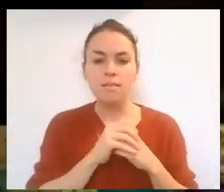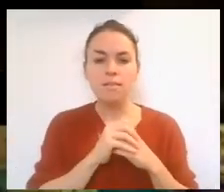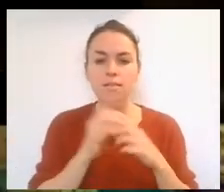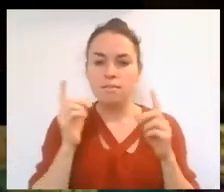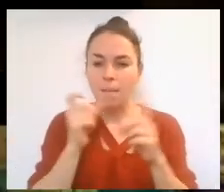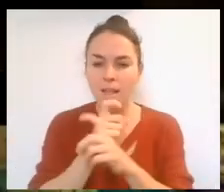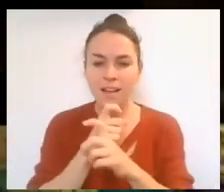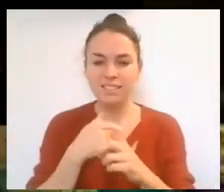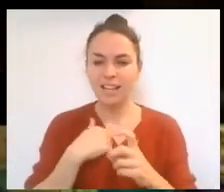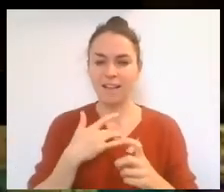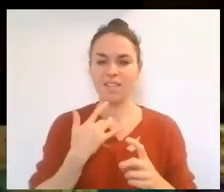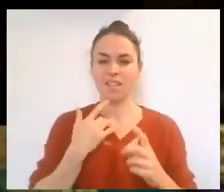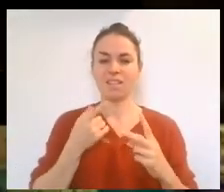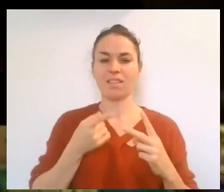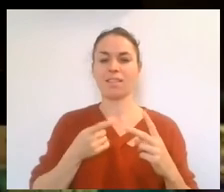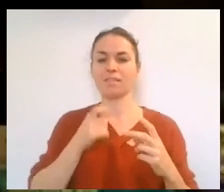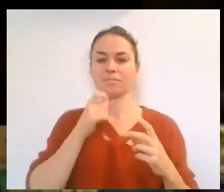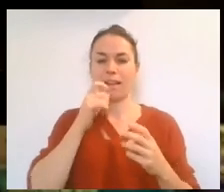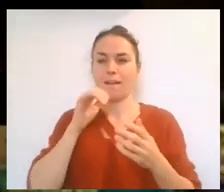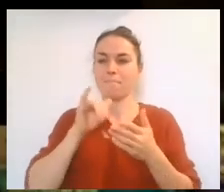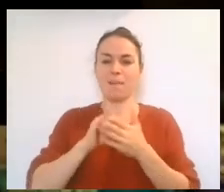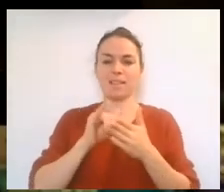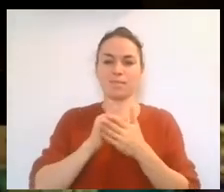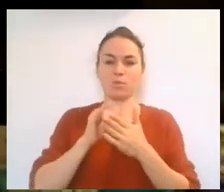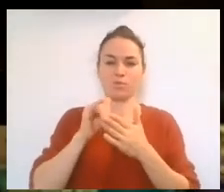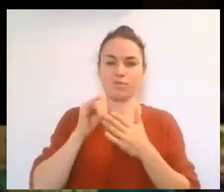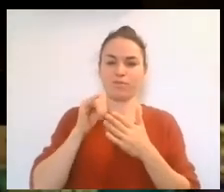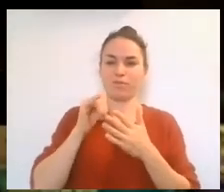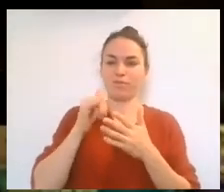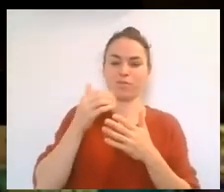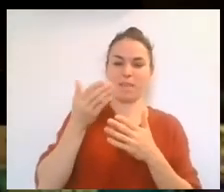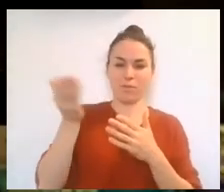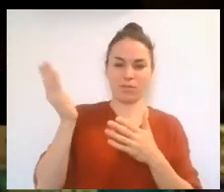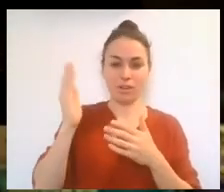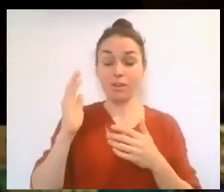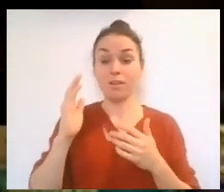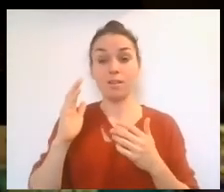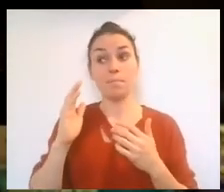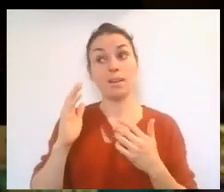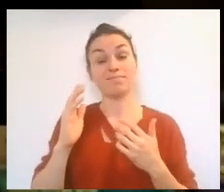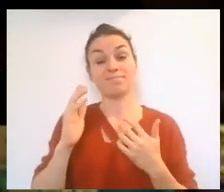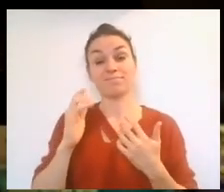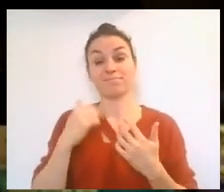fluky. That turns out not to be the case. In the past 20 years,